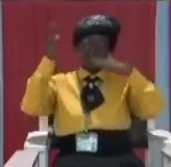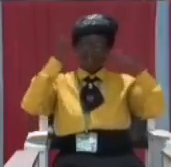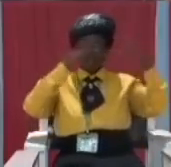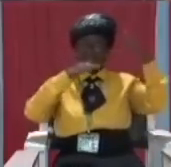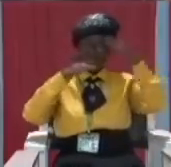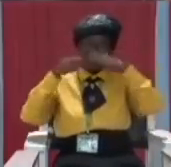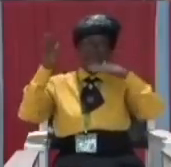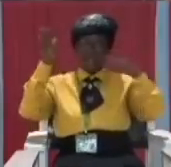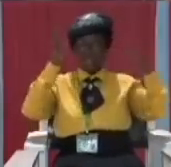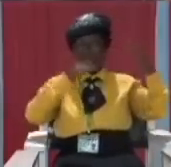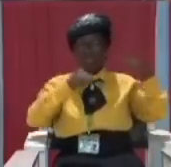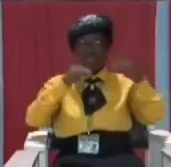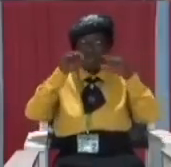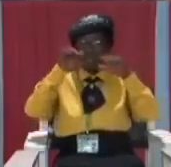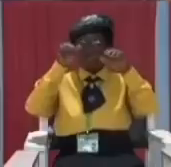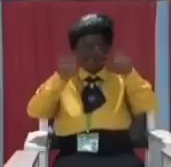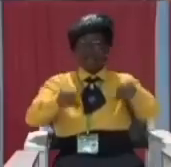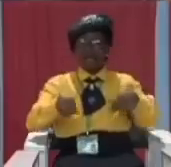can mean to you